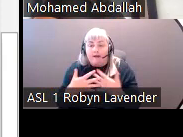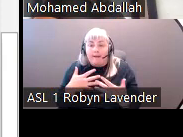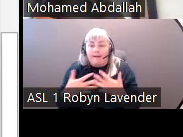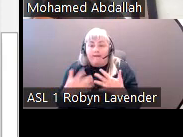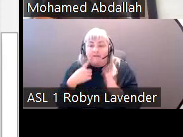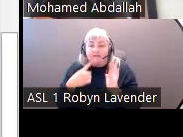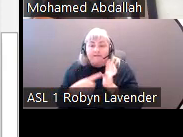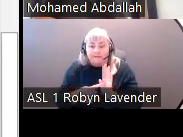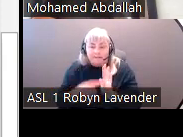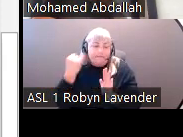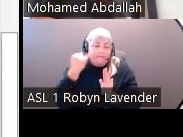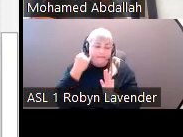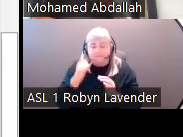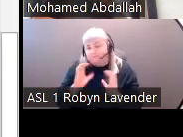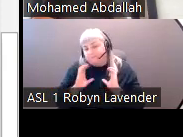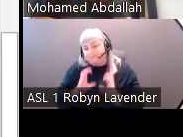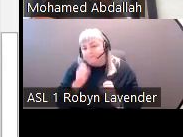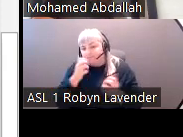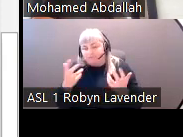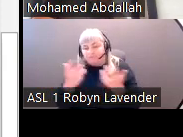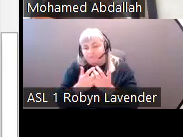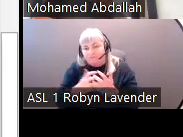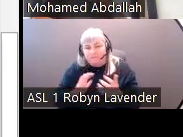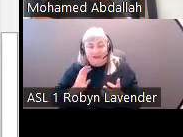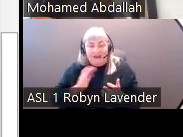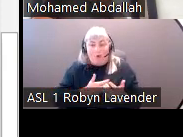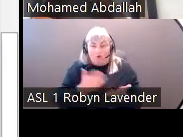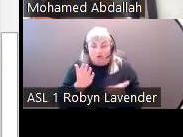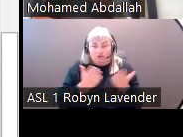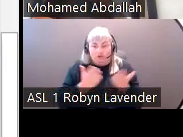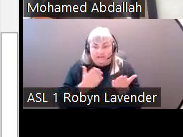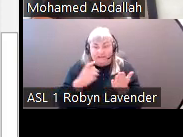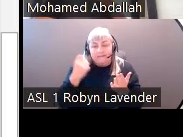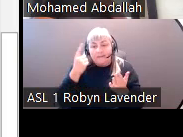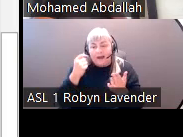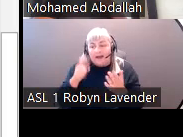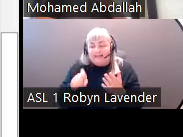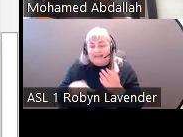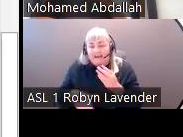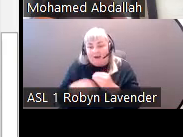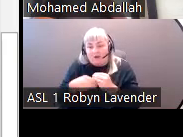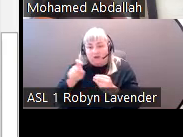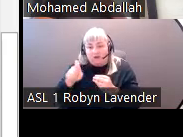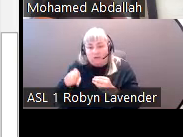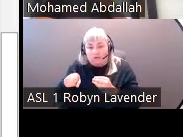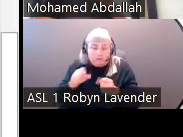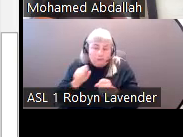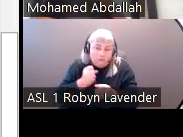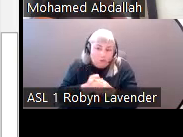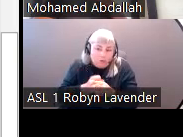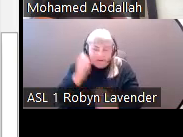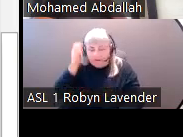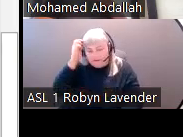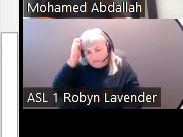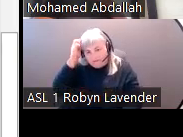clients don't fit into our services particularly, but need additional support? So what happens if they come